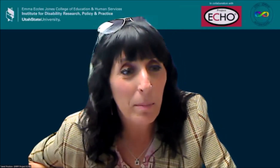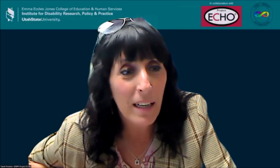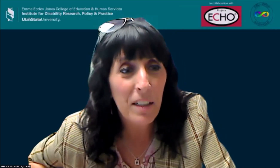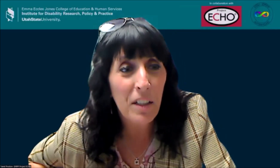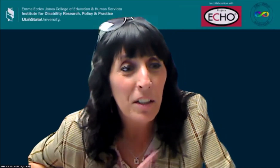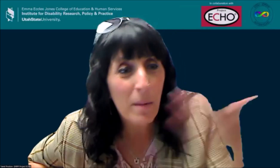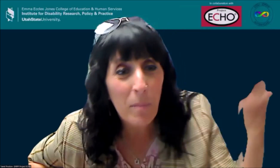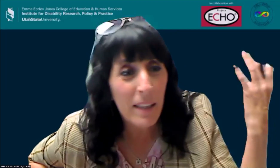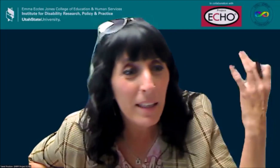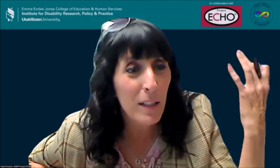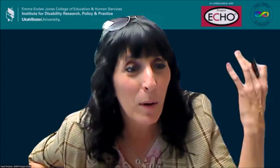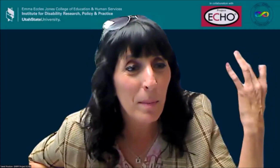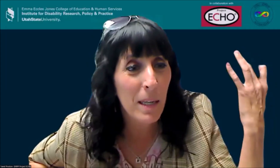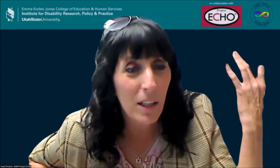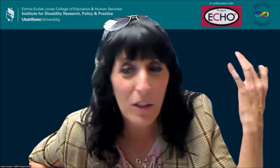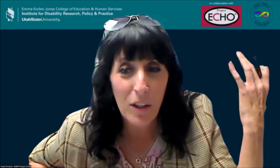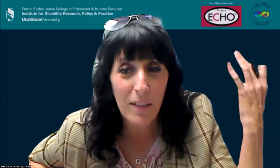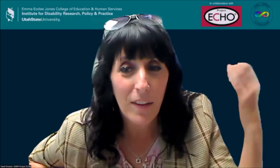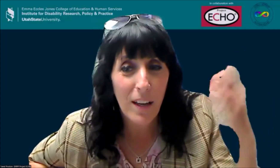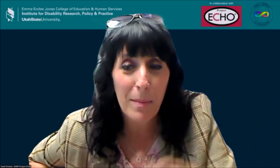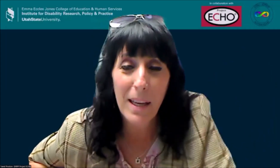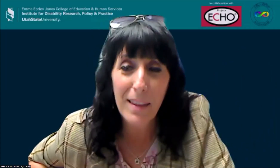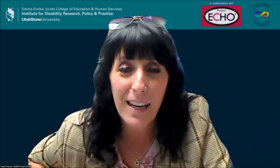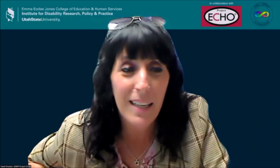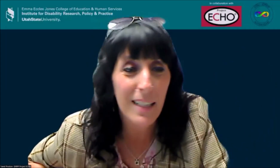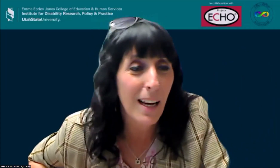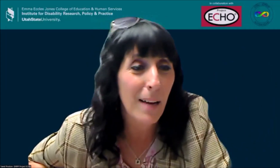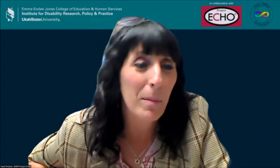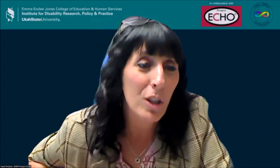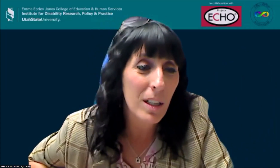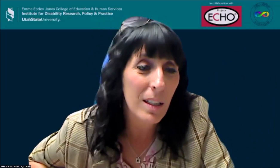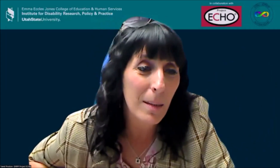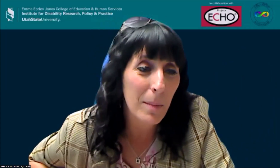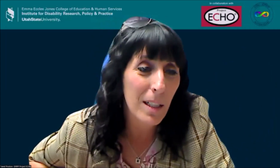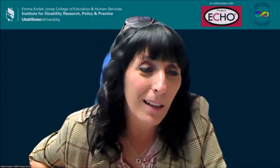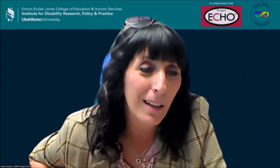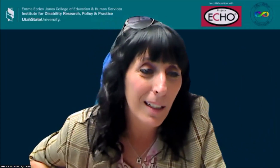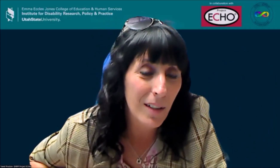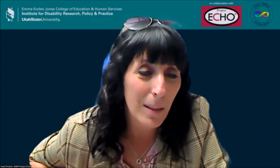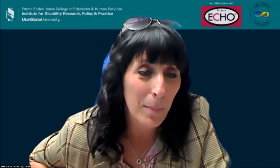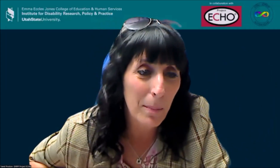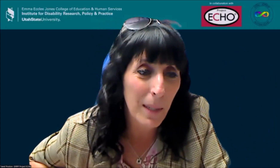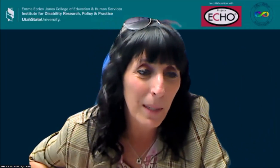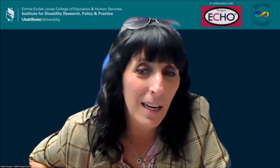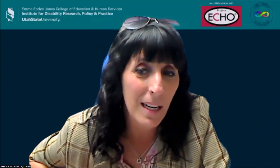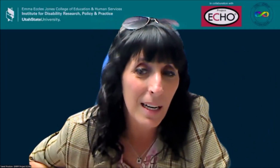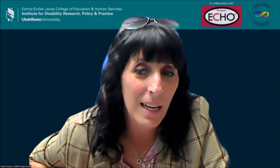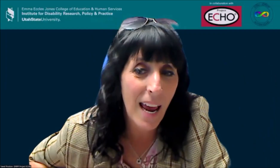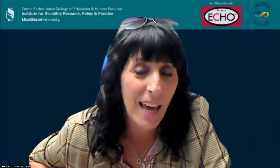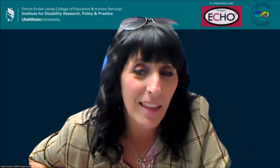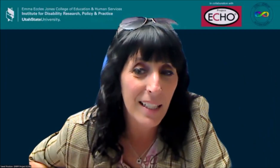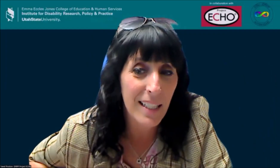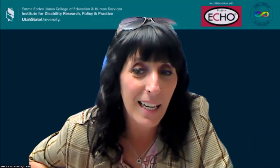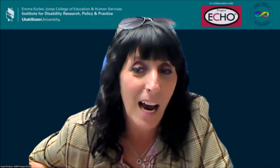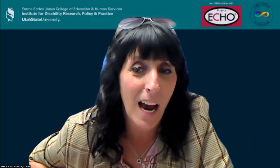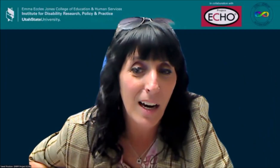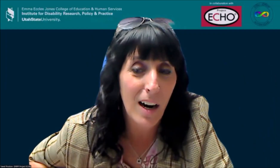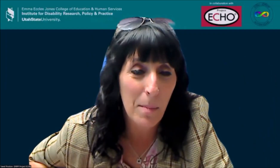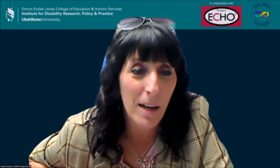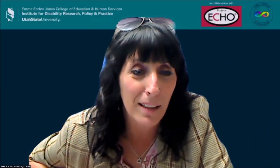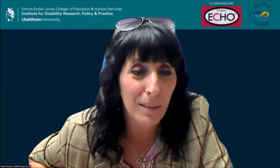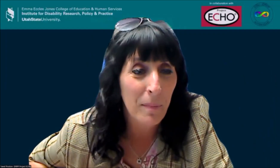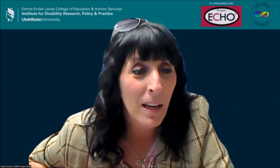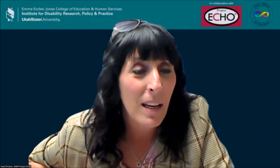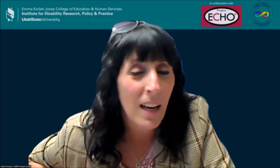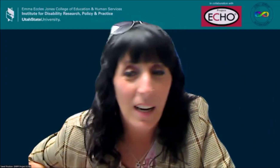drawing a blank on her name right this moment. I should have thought about that ahead of time, but she's going to be talking to us about picky eating and the